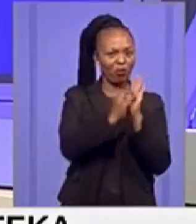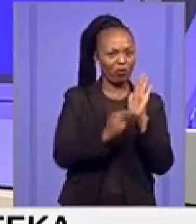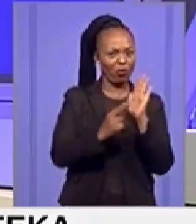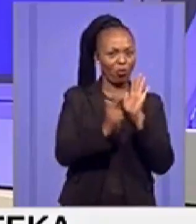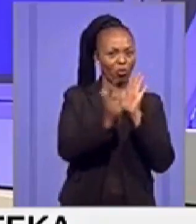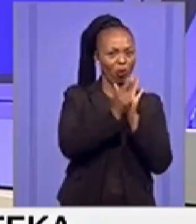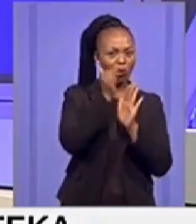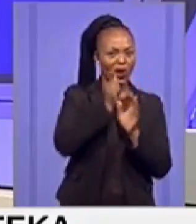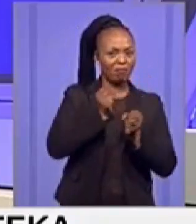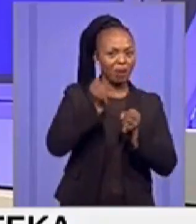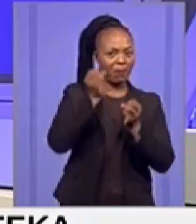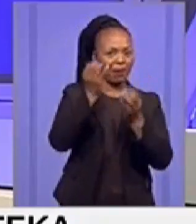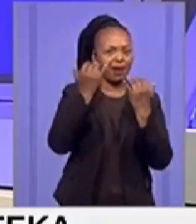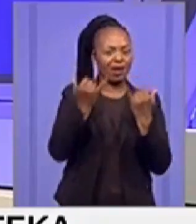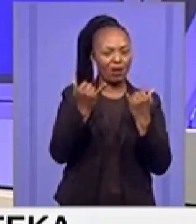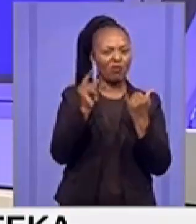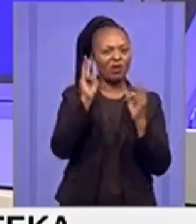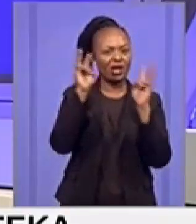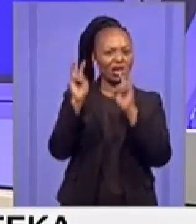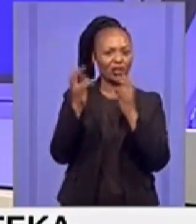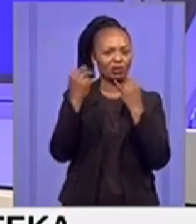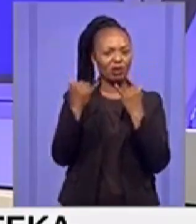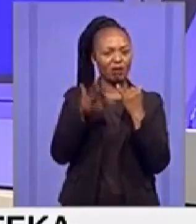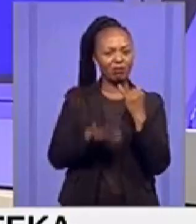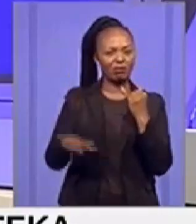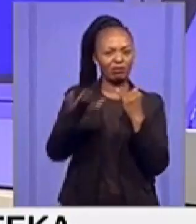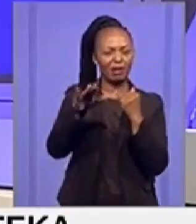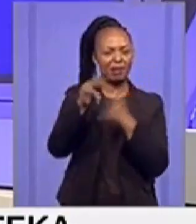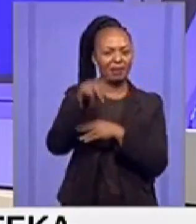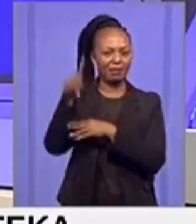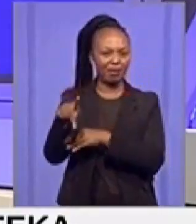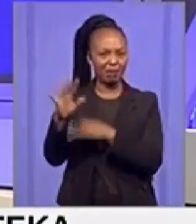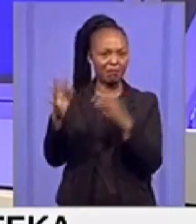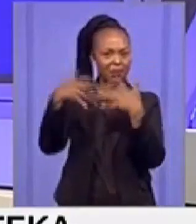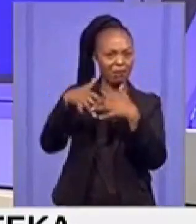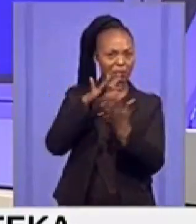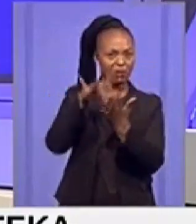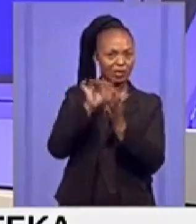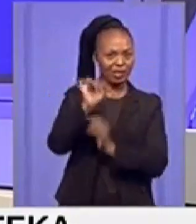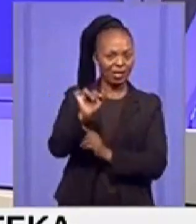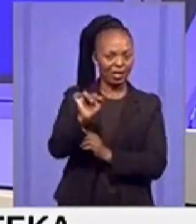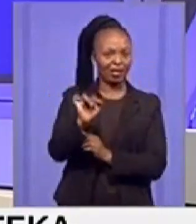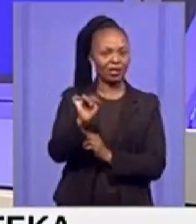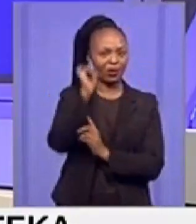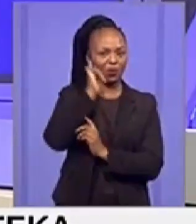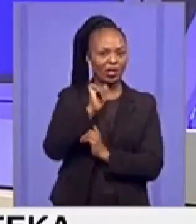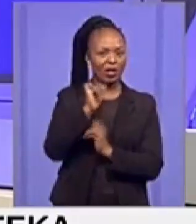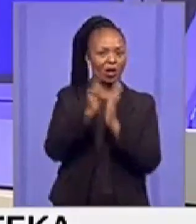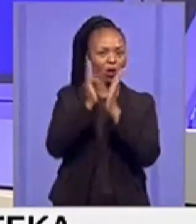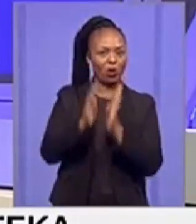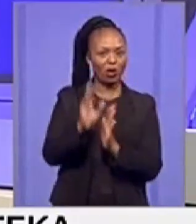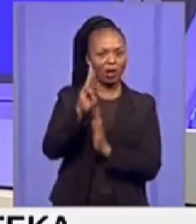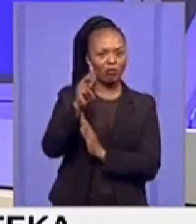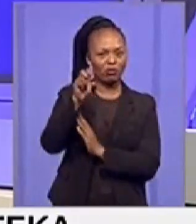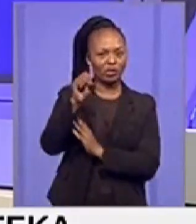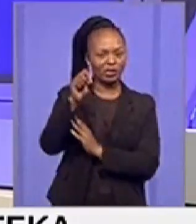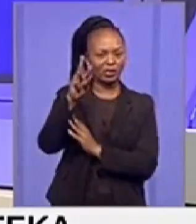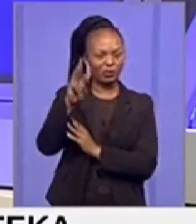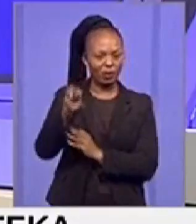teka bopaki diphuputsong tsa bokgoni ba tshebetso ba mosireletsi wa setjhaba ya kginnwe mosebetsing nakwana e le advocate Bosisiwe